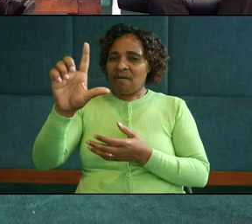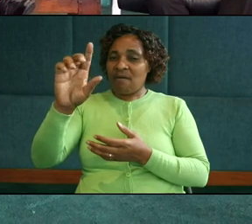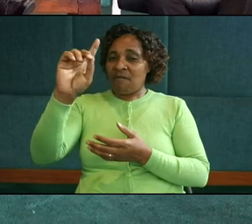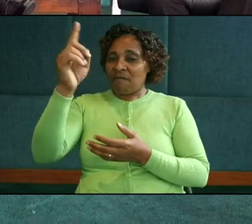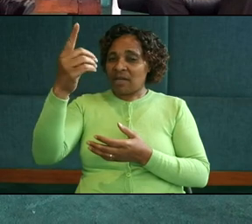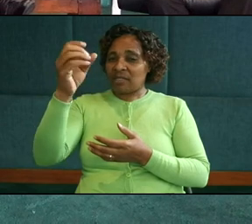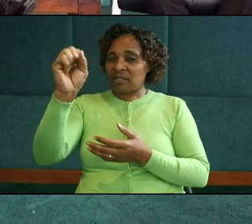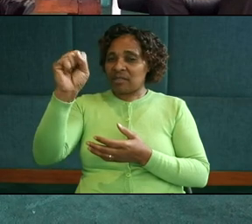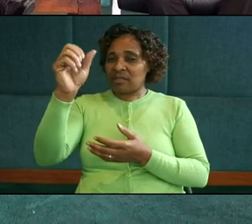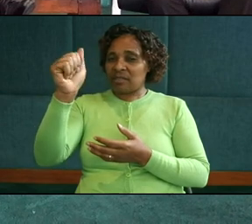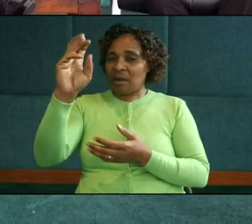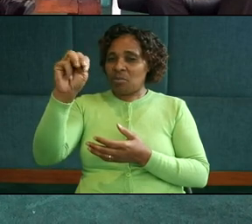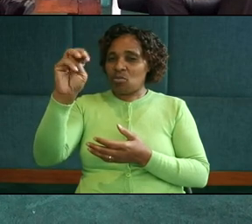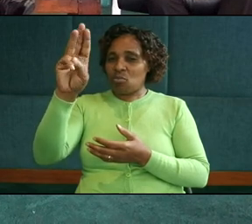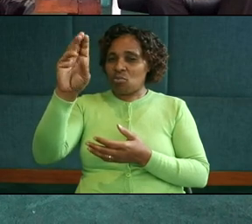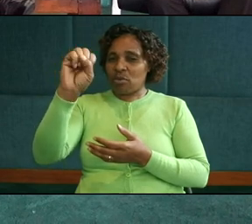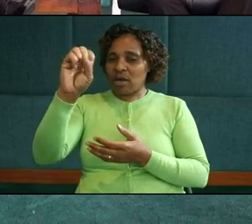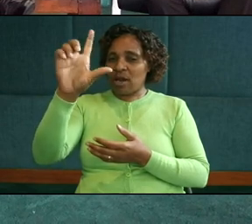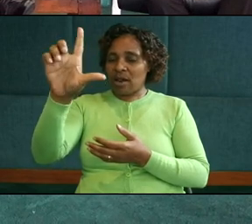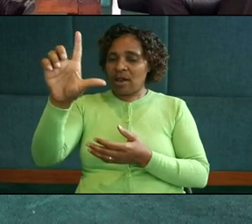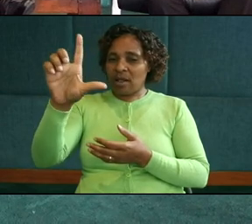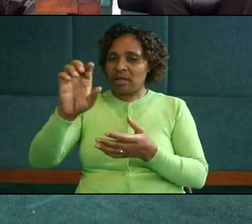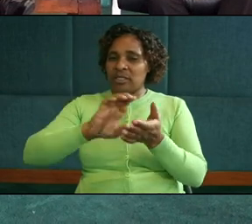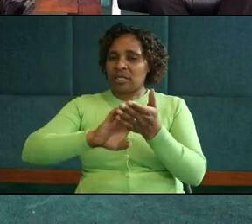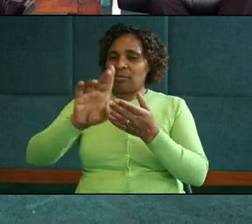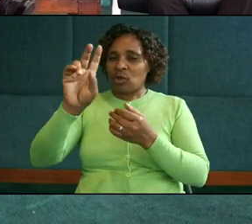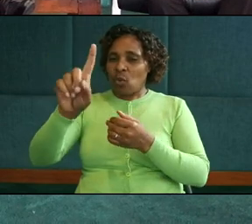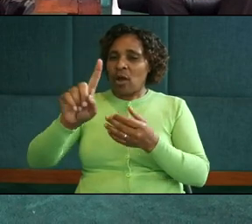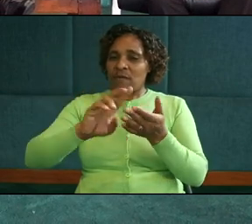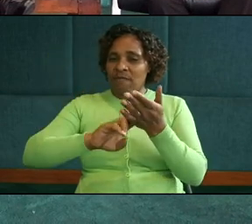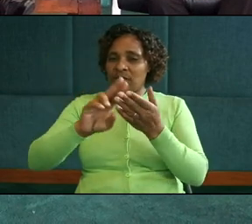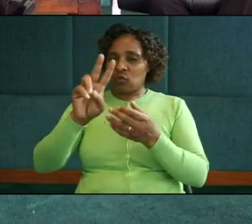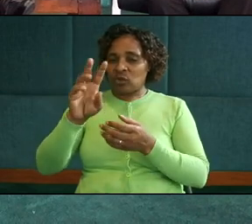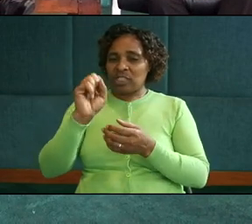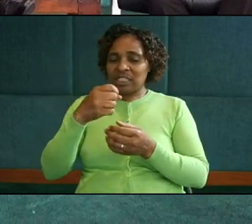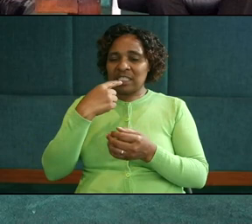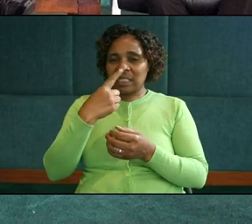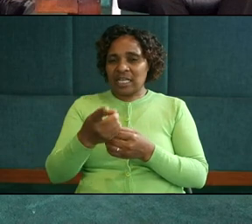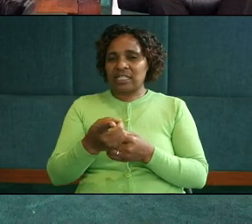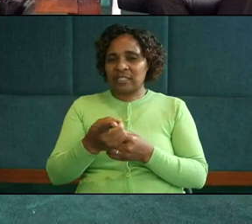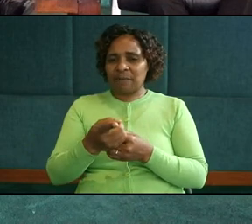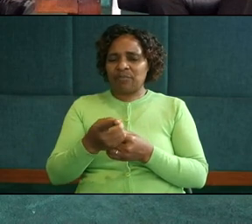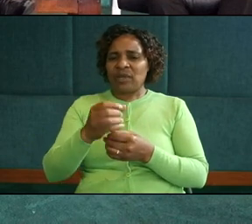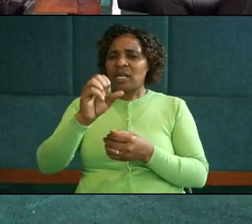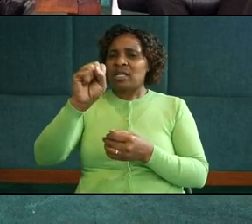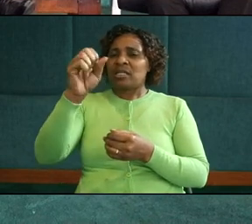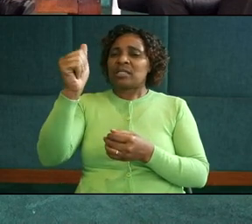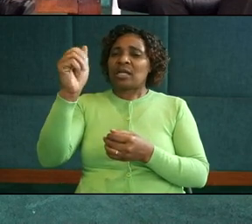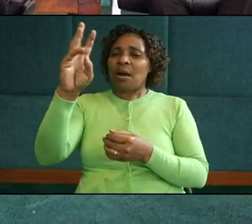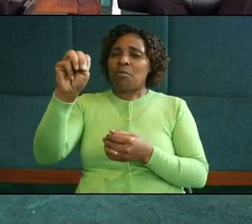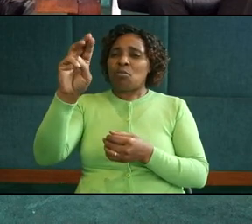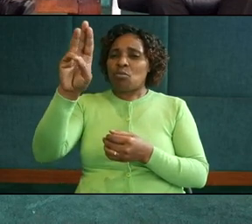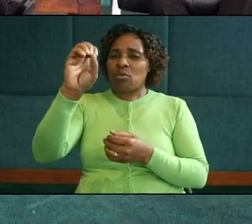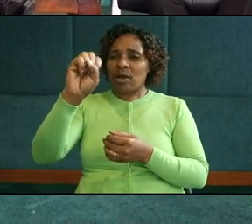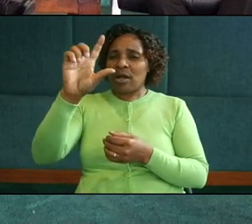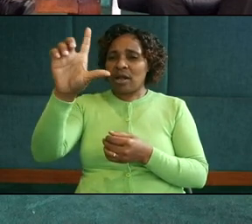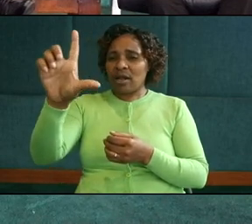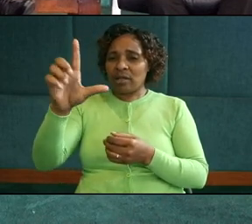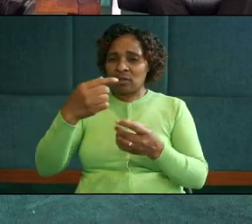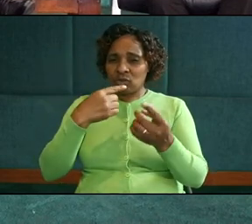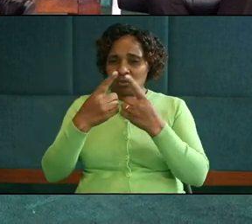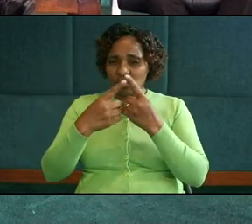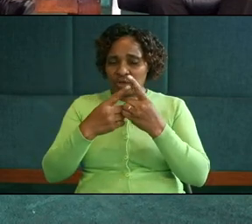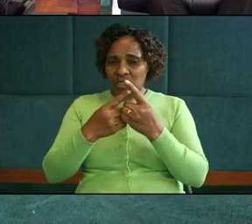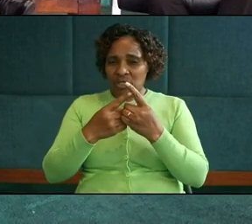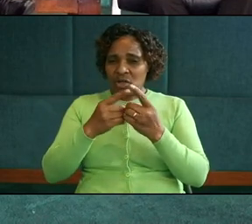First Samuel, chapter 1, verse 20, and it says, "And Samuel spoke unto all